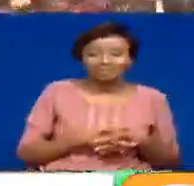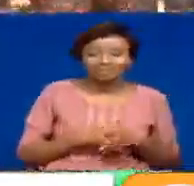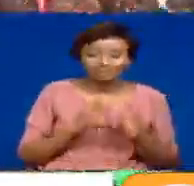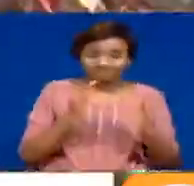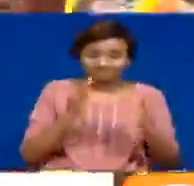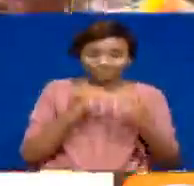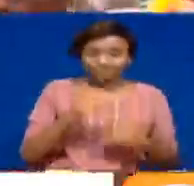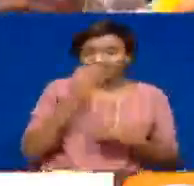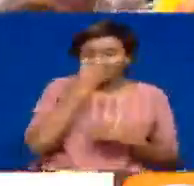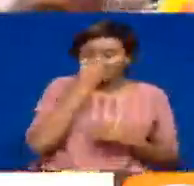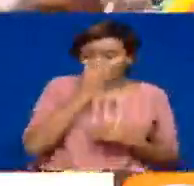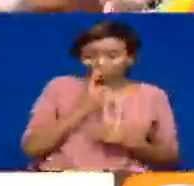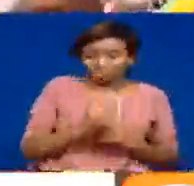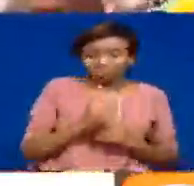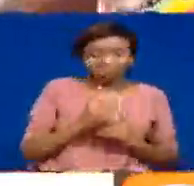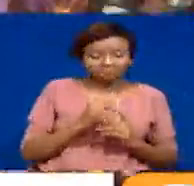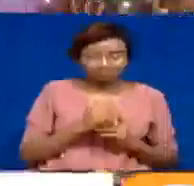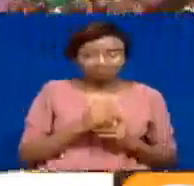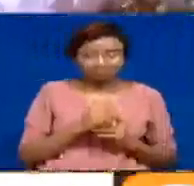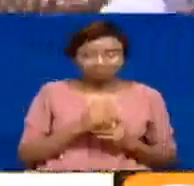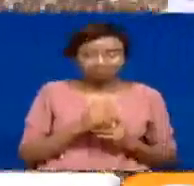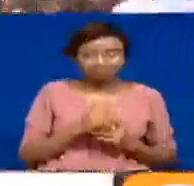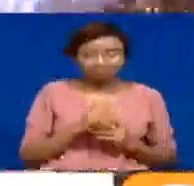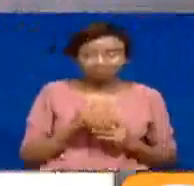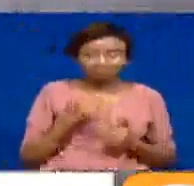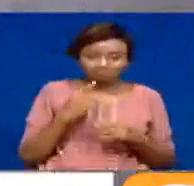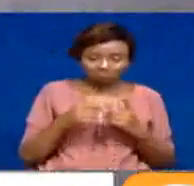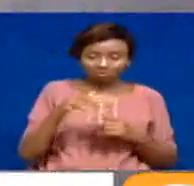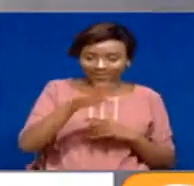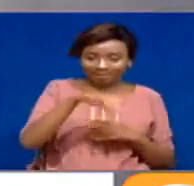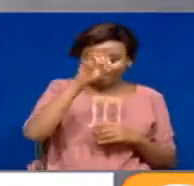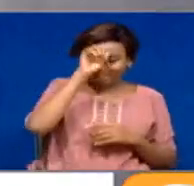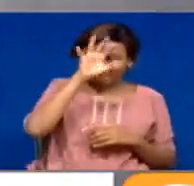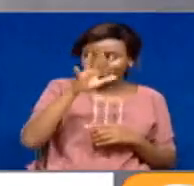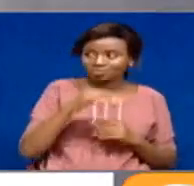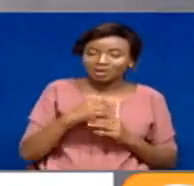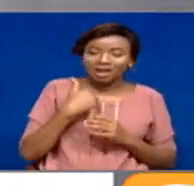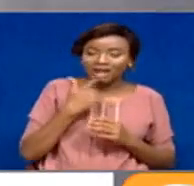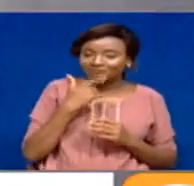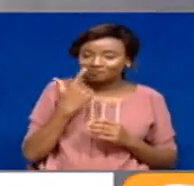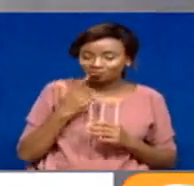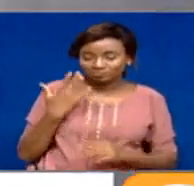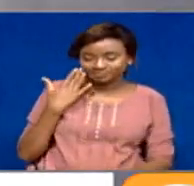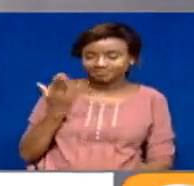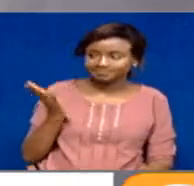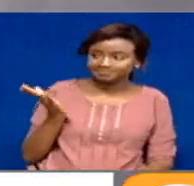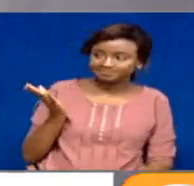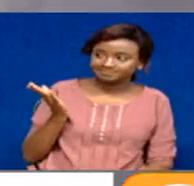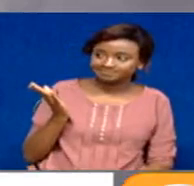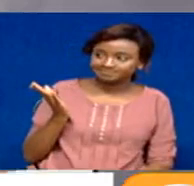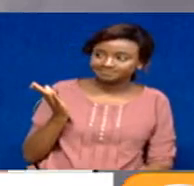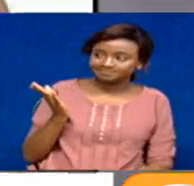DP Ruto, on the other hand, is navigating a landmine in Kiambu County. The race for governor brings together former Governor Ferdinand